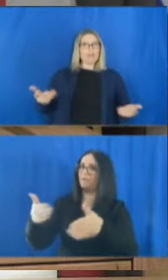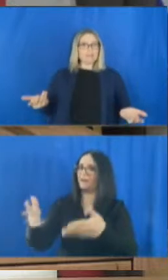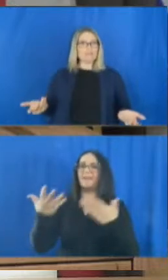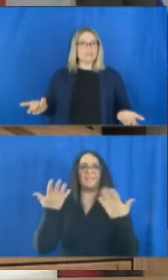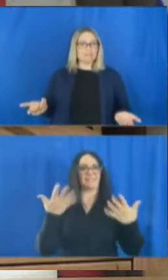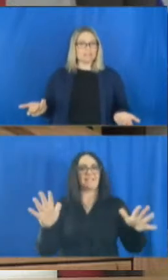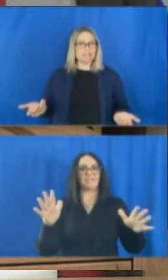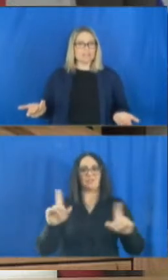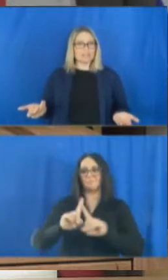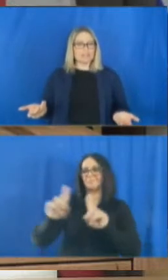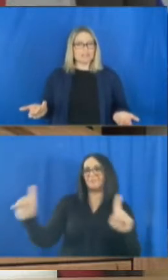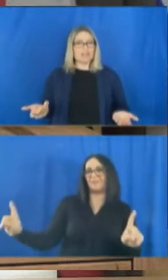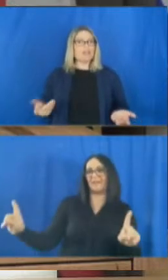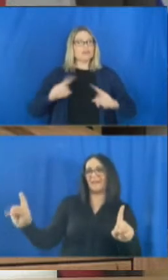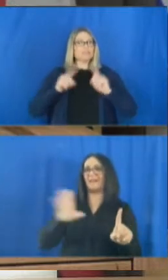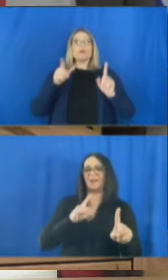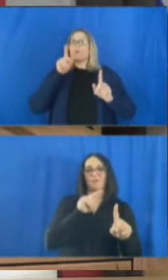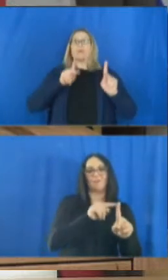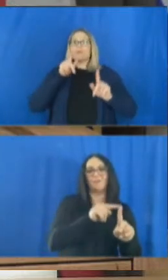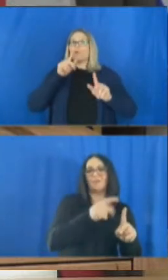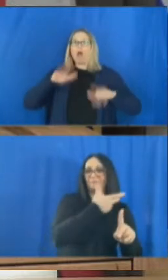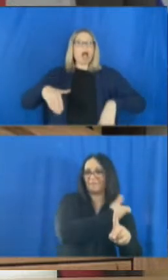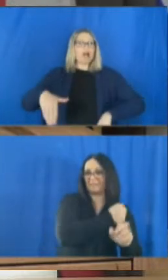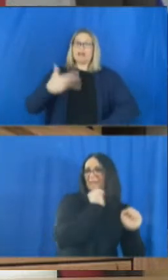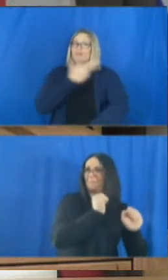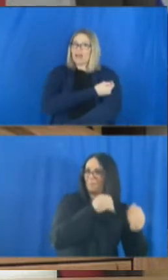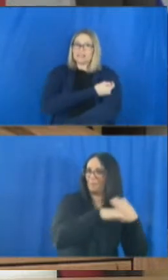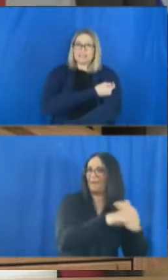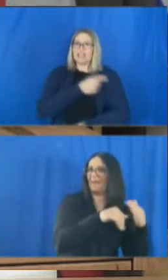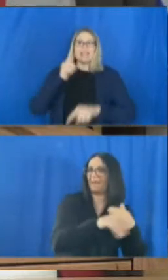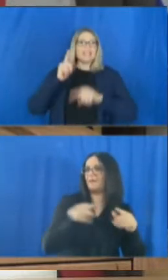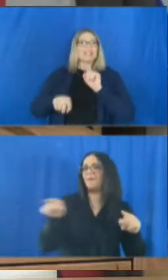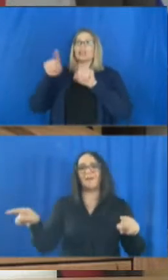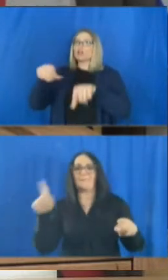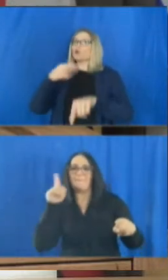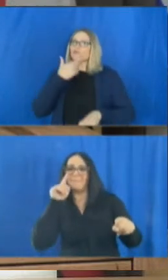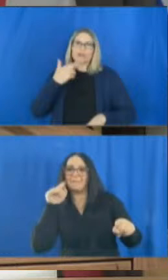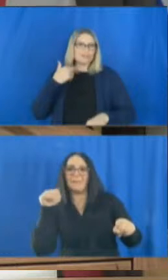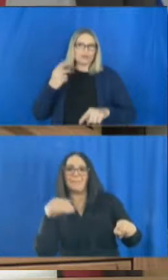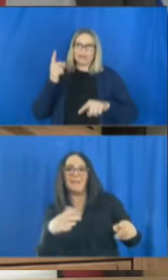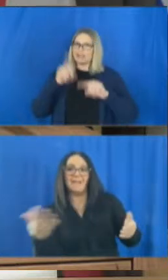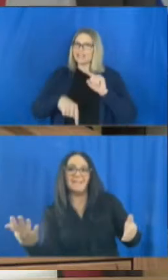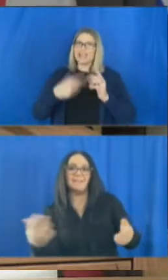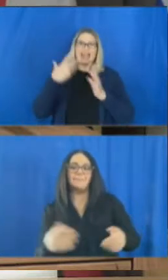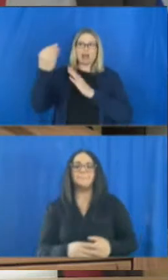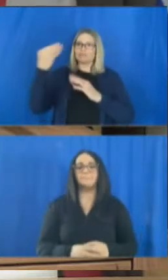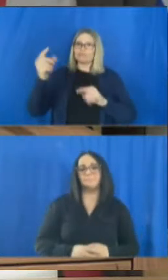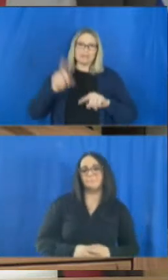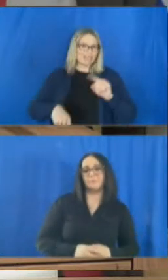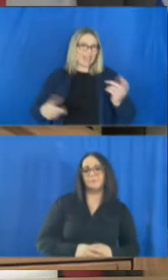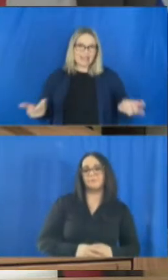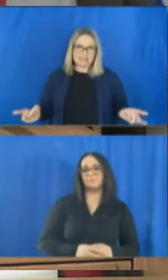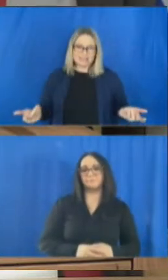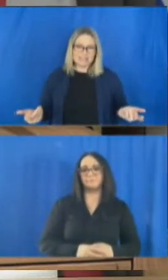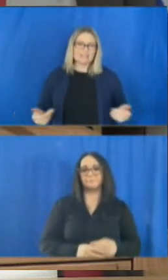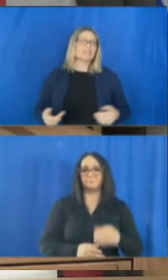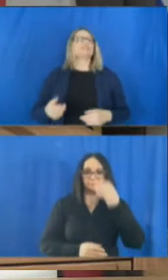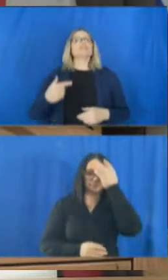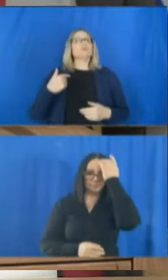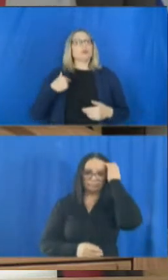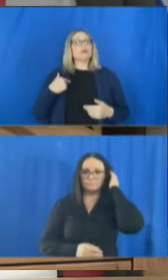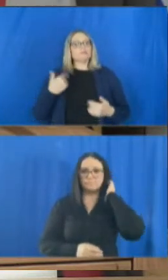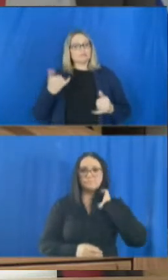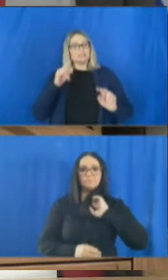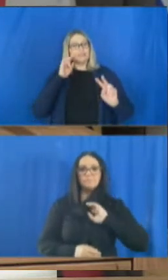cases higher, 80% of the situations we have, including death in our hospital, are related to those that are